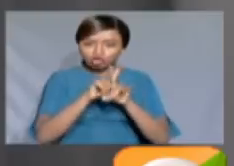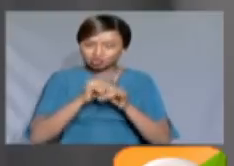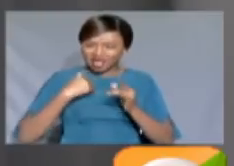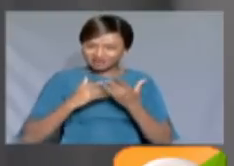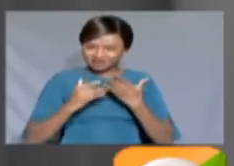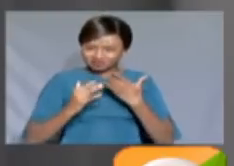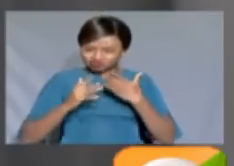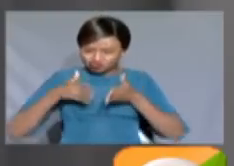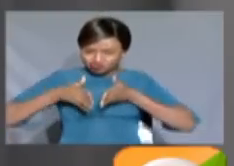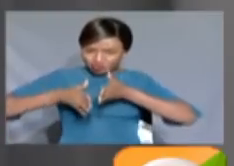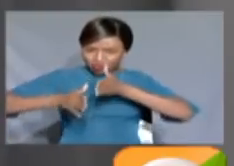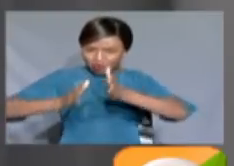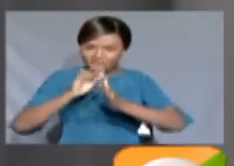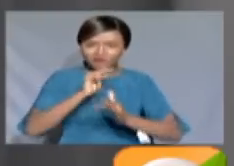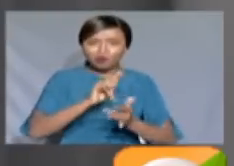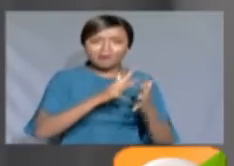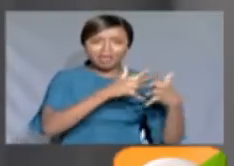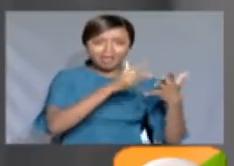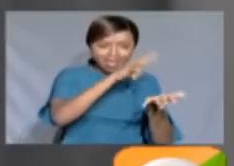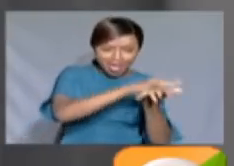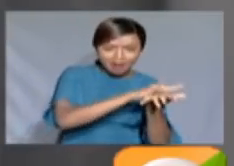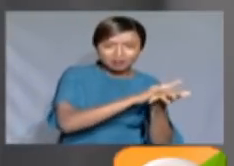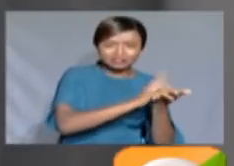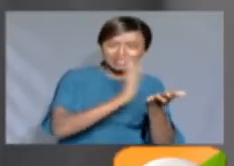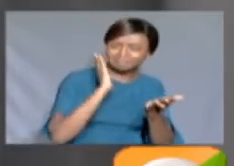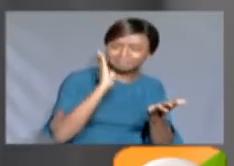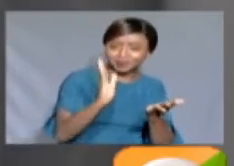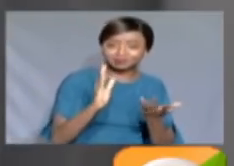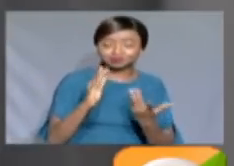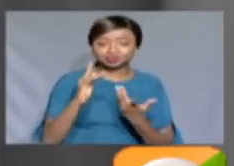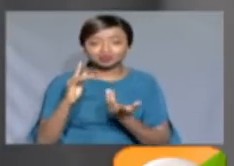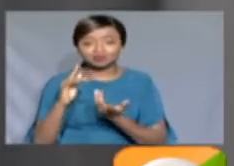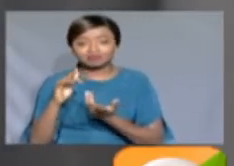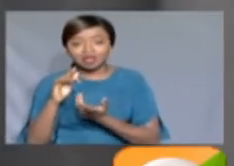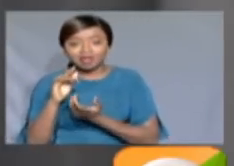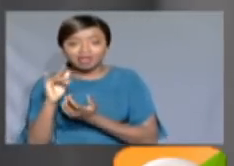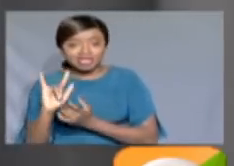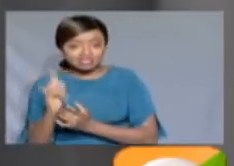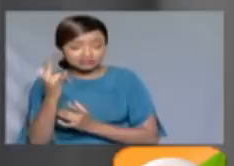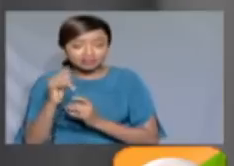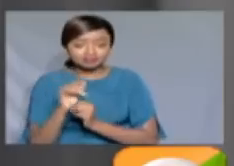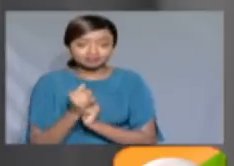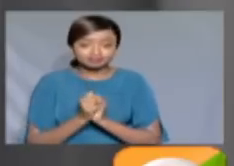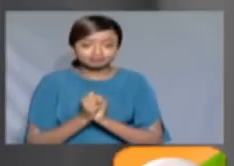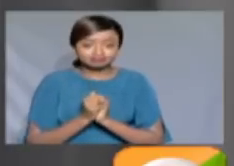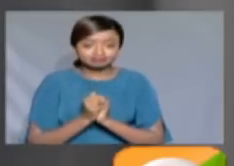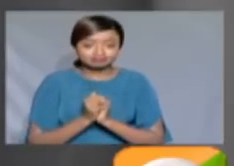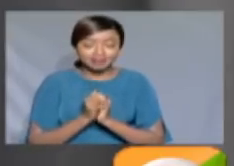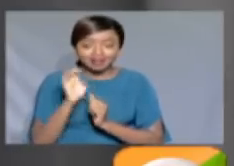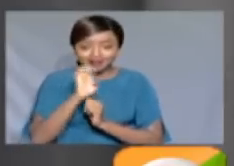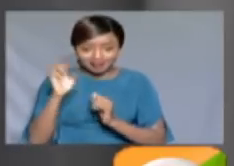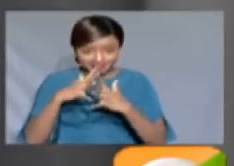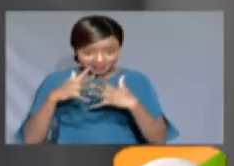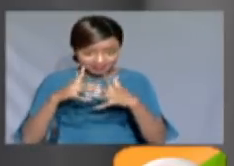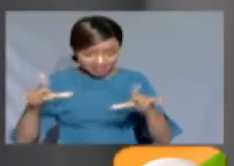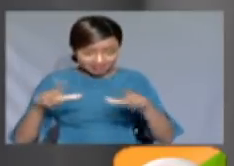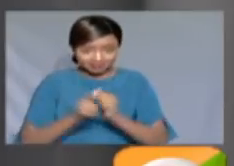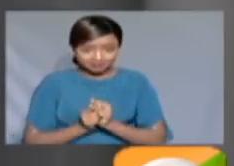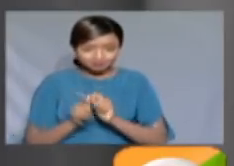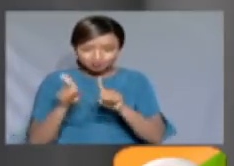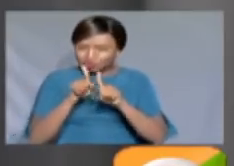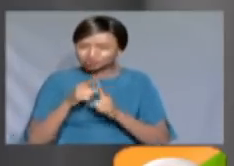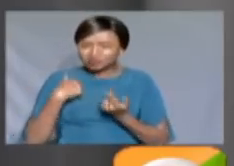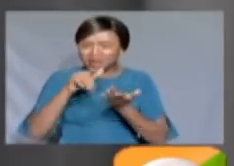on board? We'll also look at the BBI and maybe why. Plus, permission to borrow. Which loan